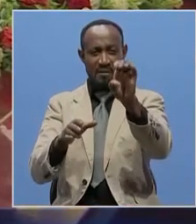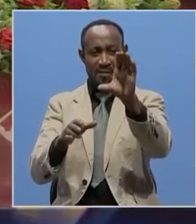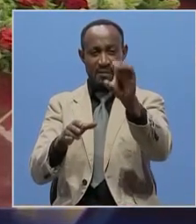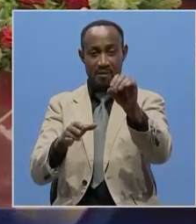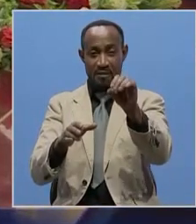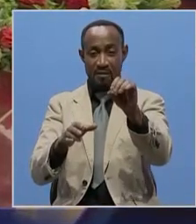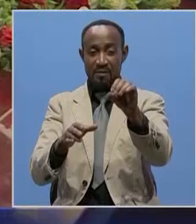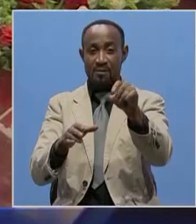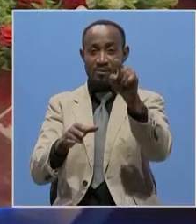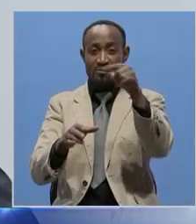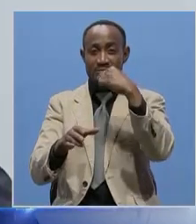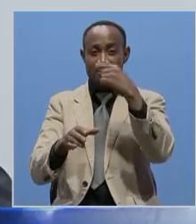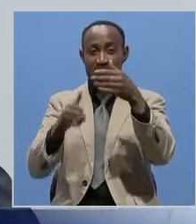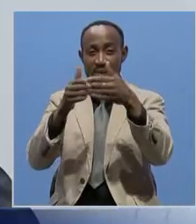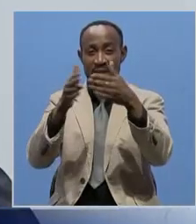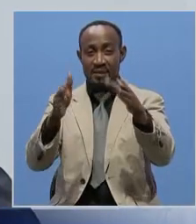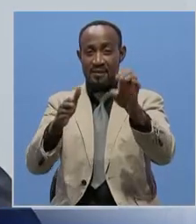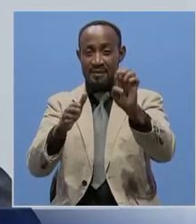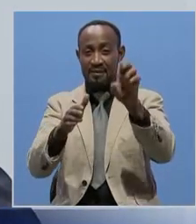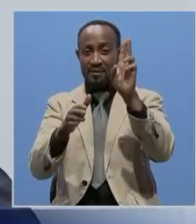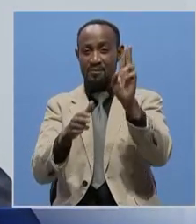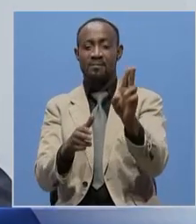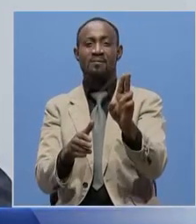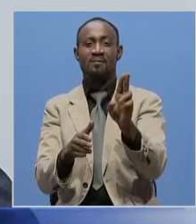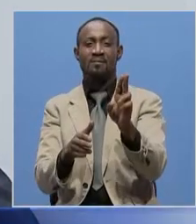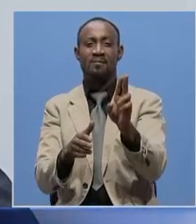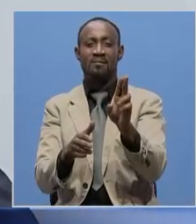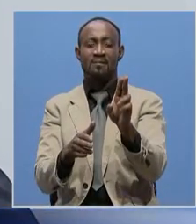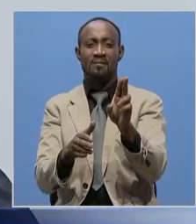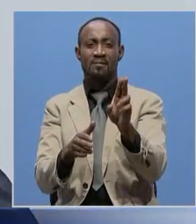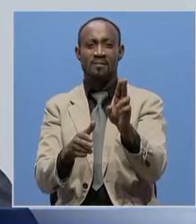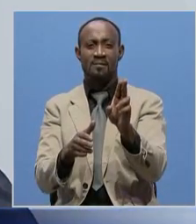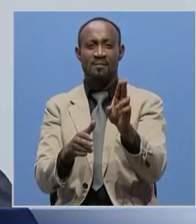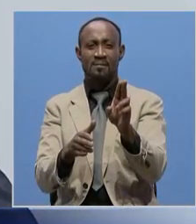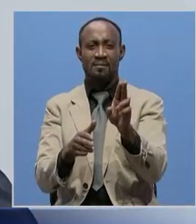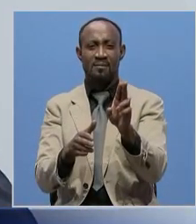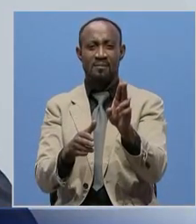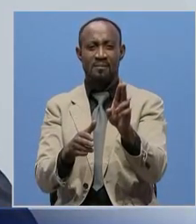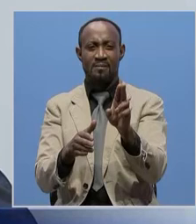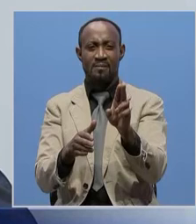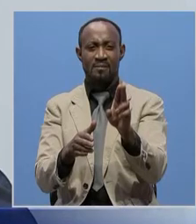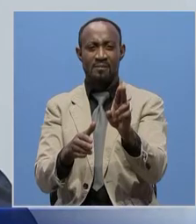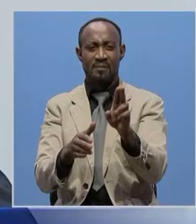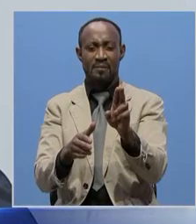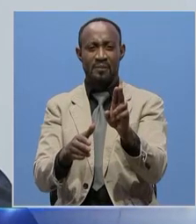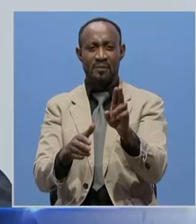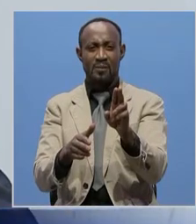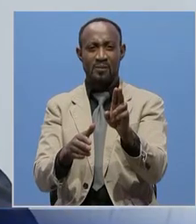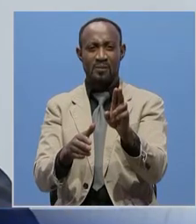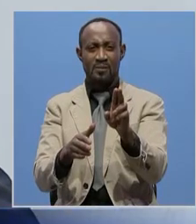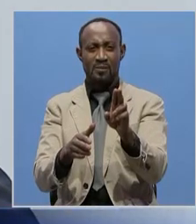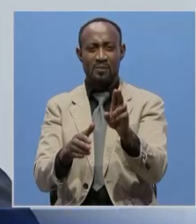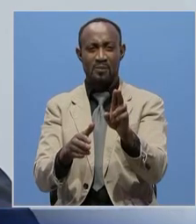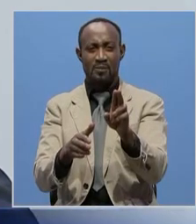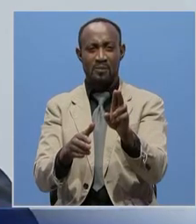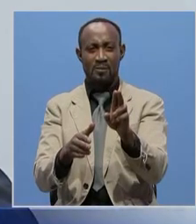over 300 million euros, is optimistic of increased revenue for ZAMPOST. The main focus of our agreement